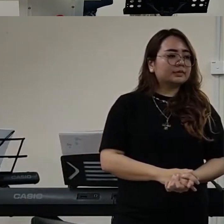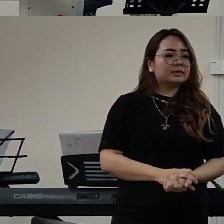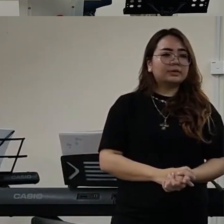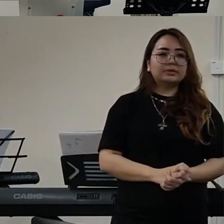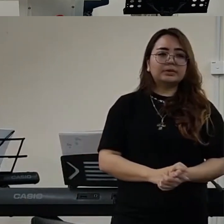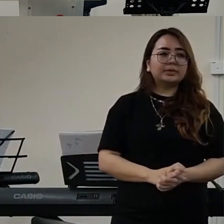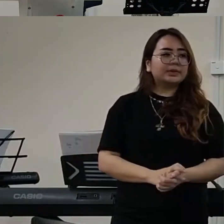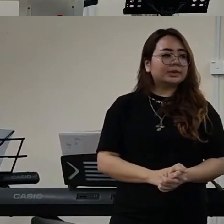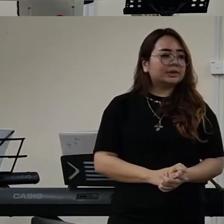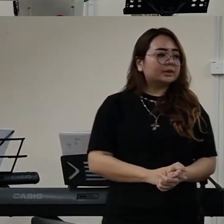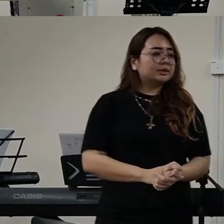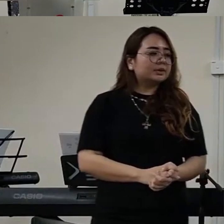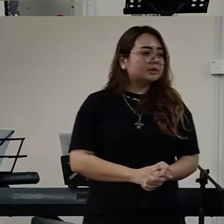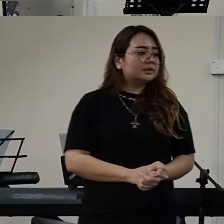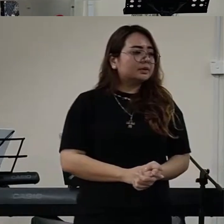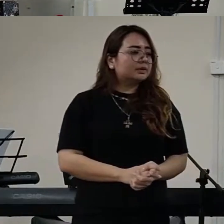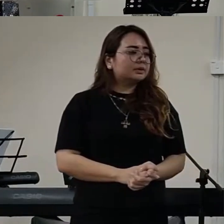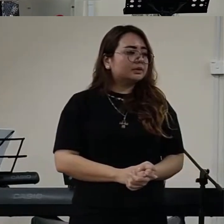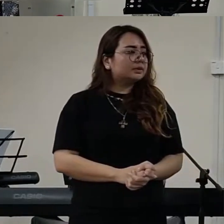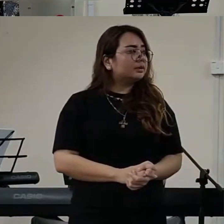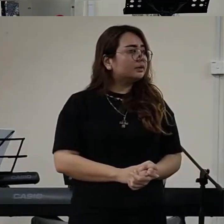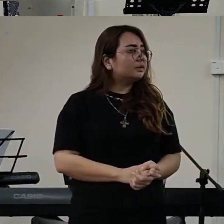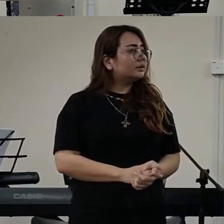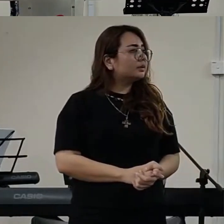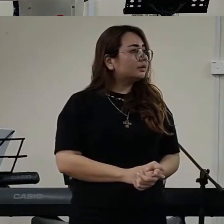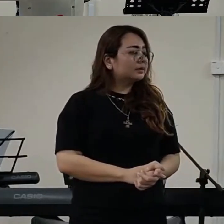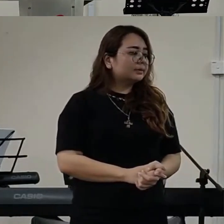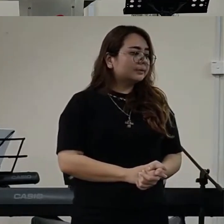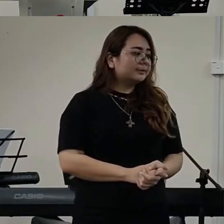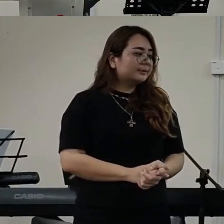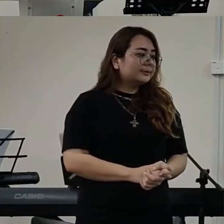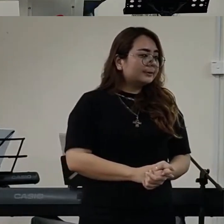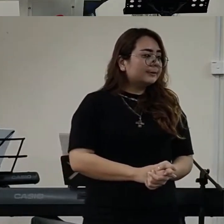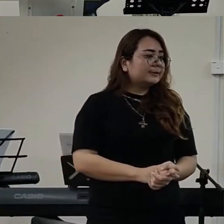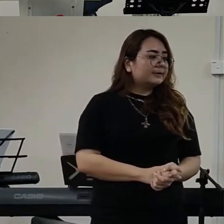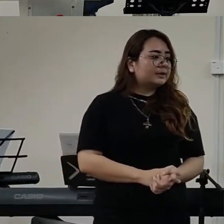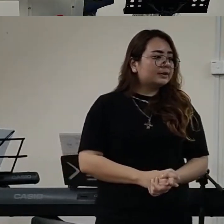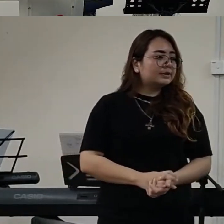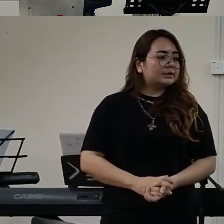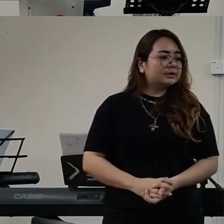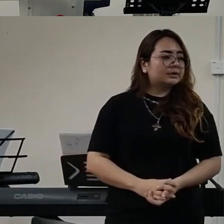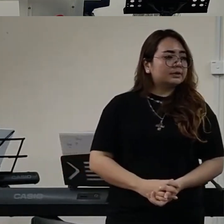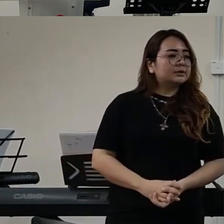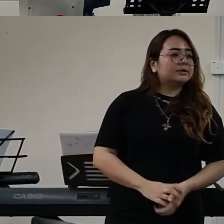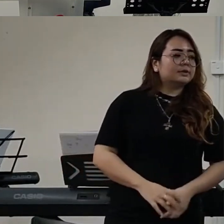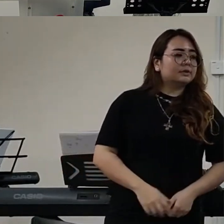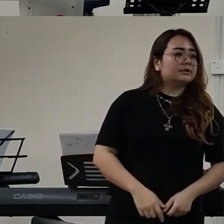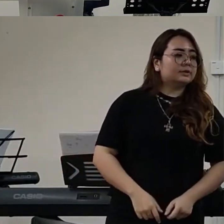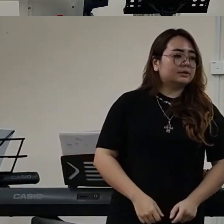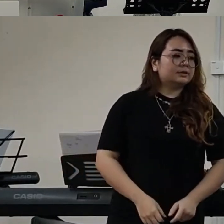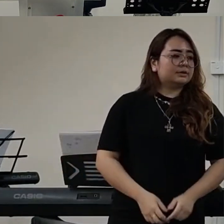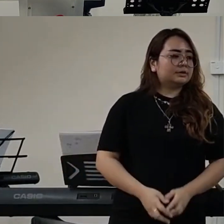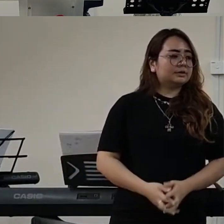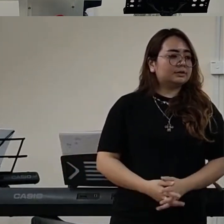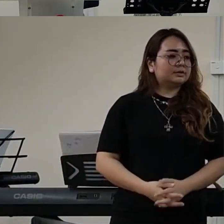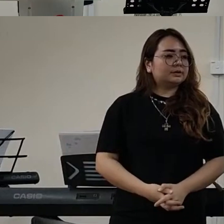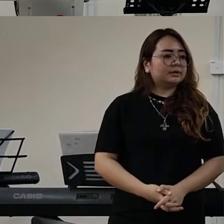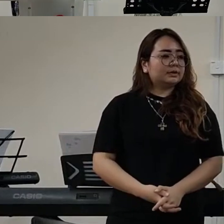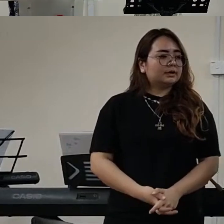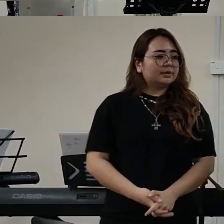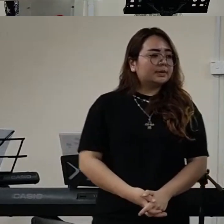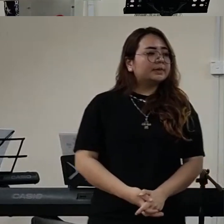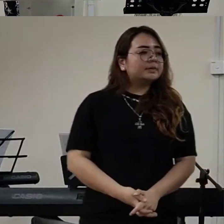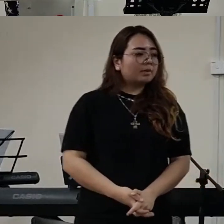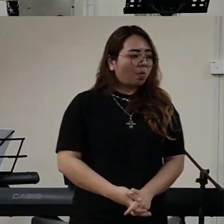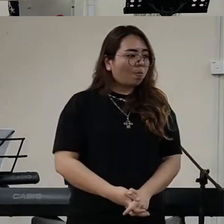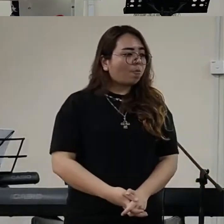Fifth? So the names of our CGs, the name of this, our CG, the five, we have five CGs, and it's actually named after